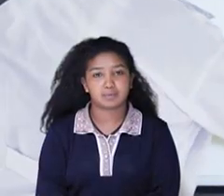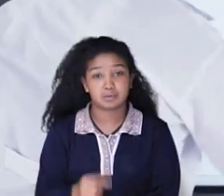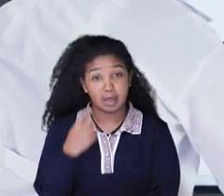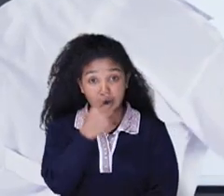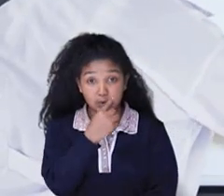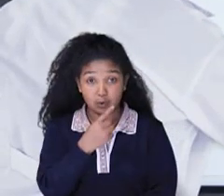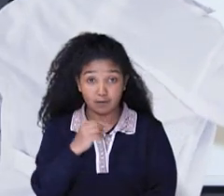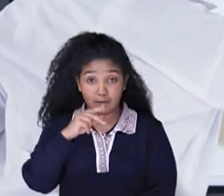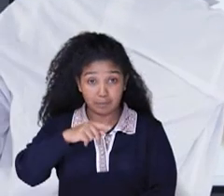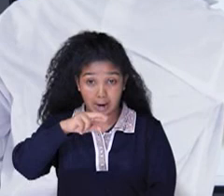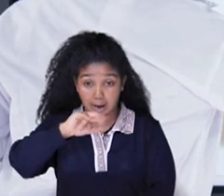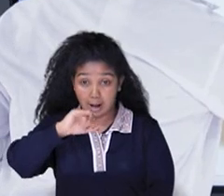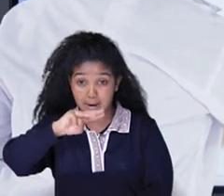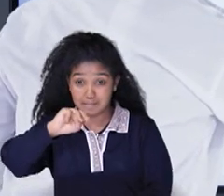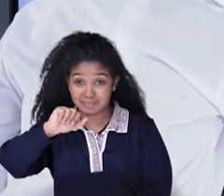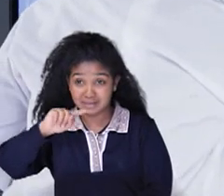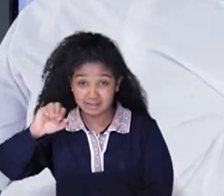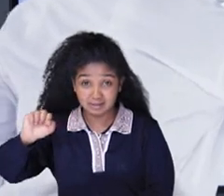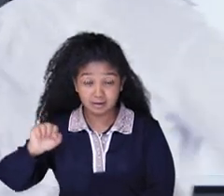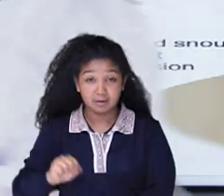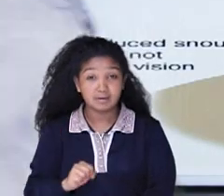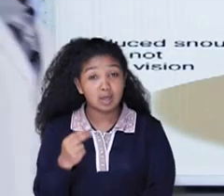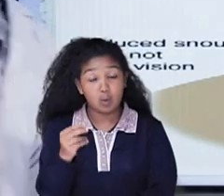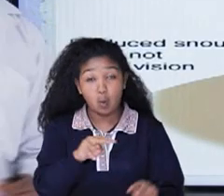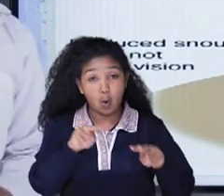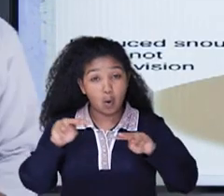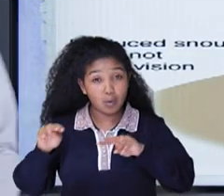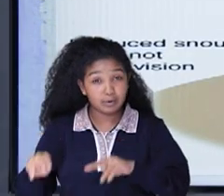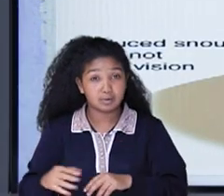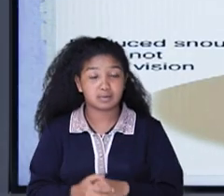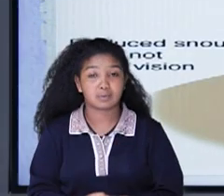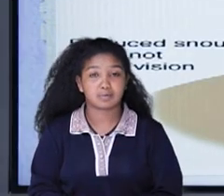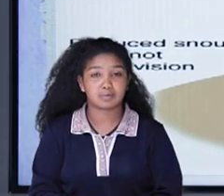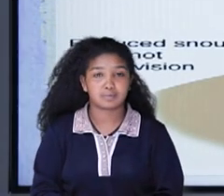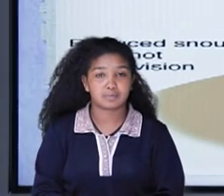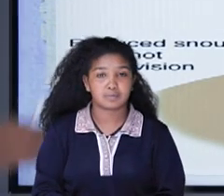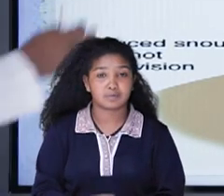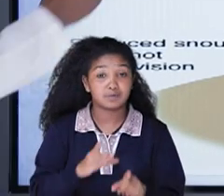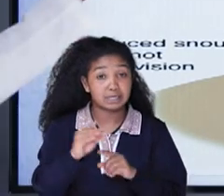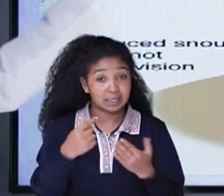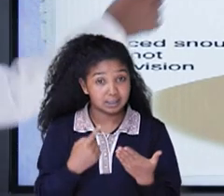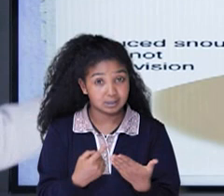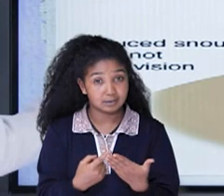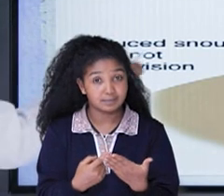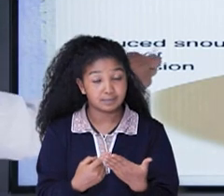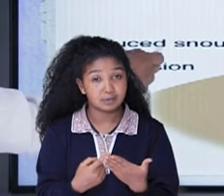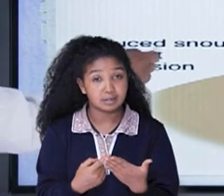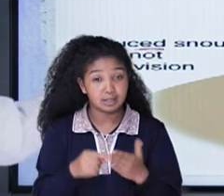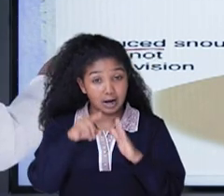Eyes of primates have a common binocular field, and